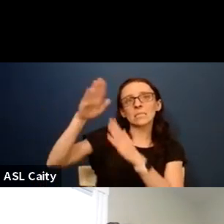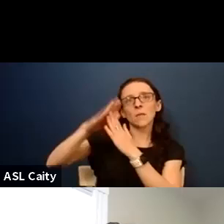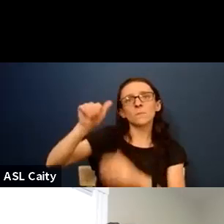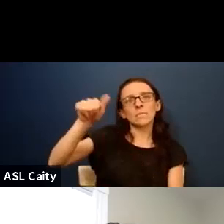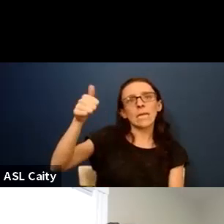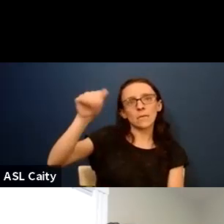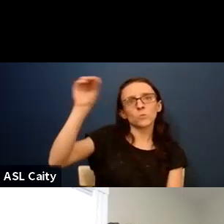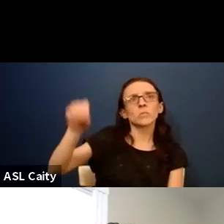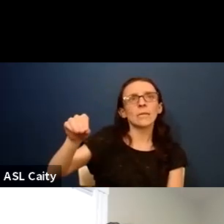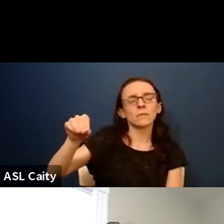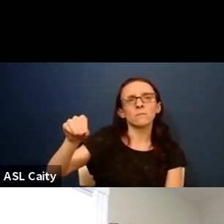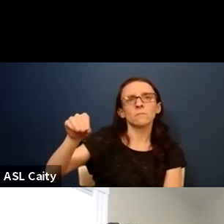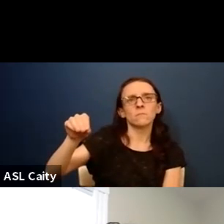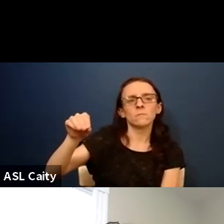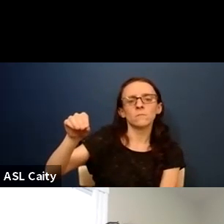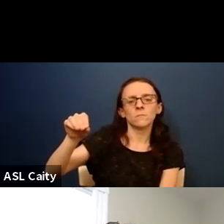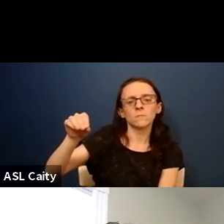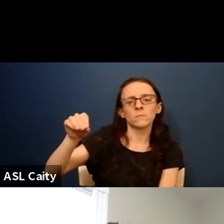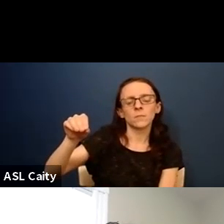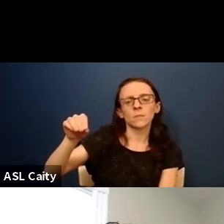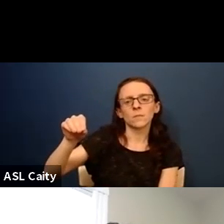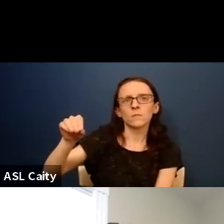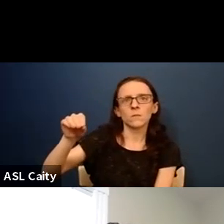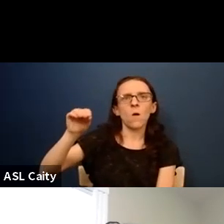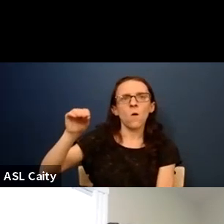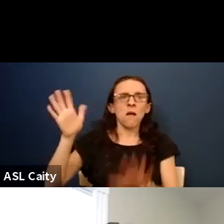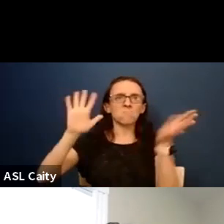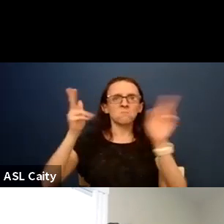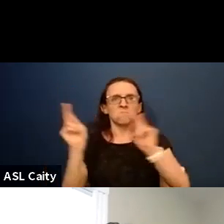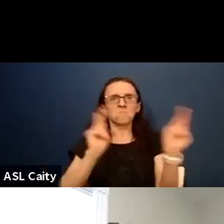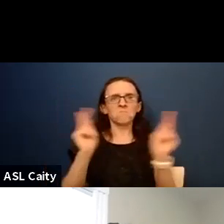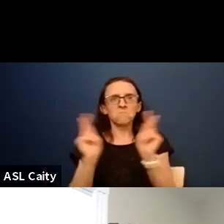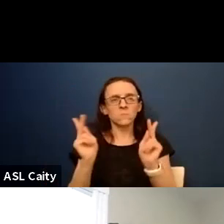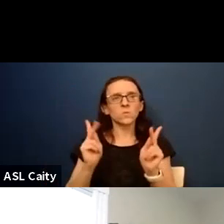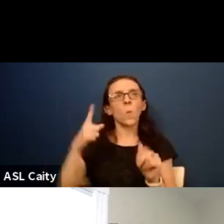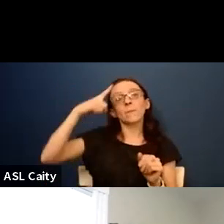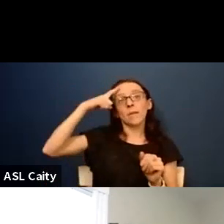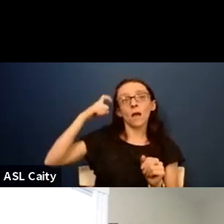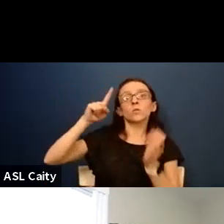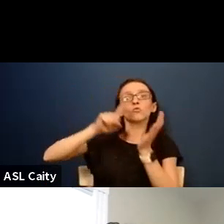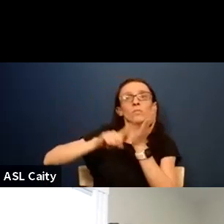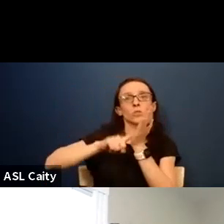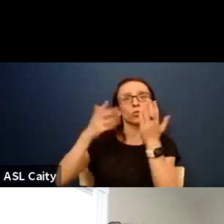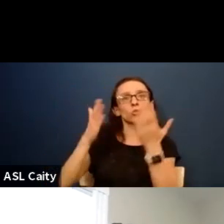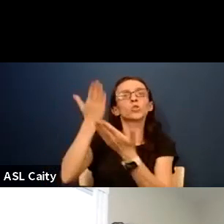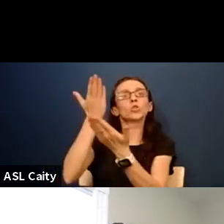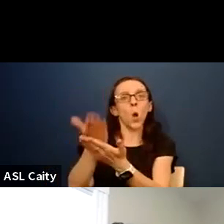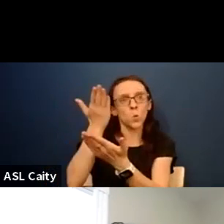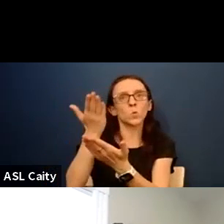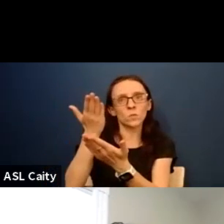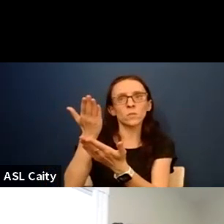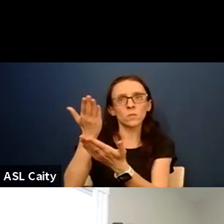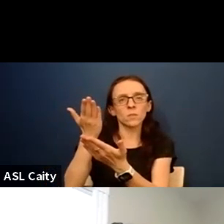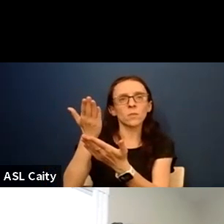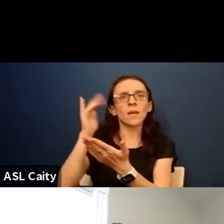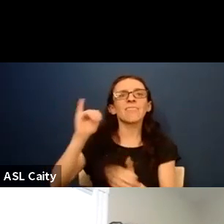Yes. Okay, so analogously, because research shows that the